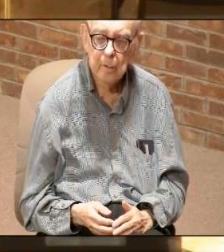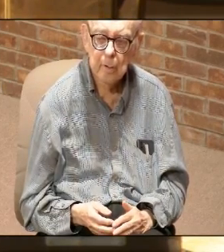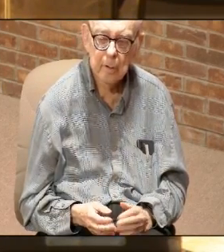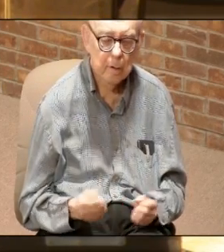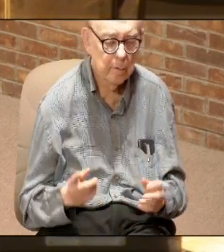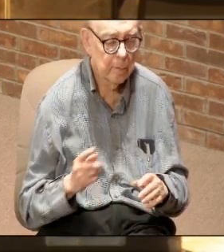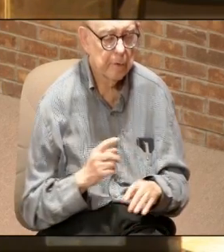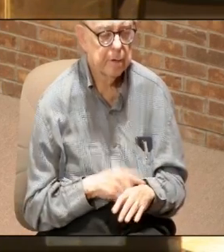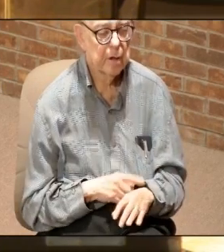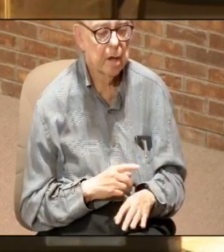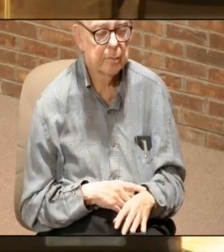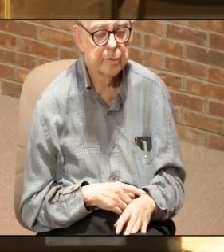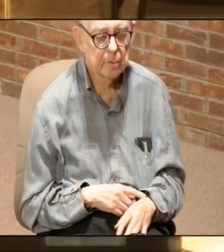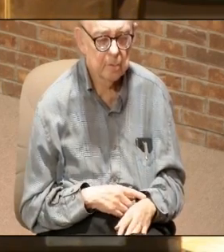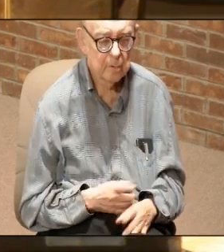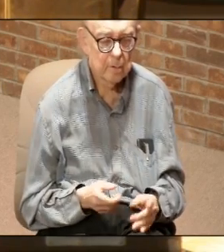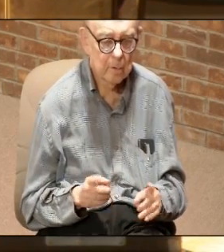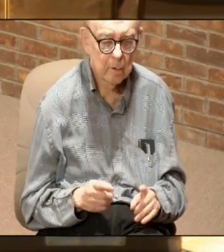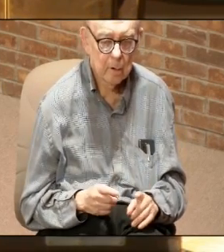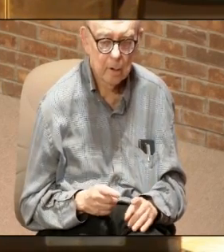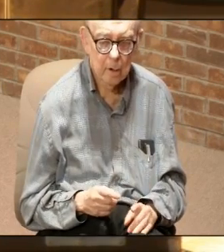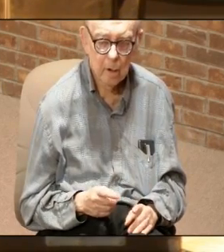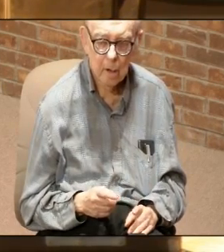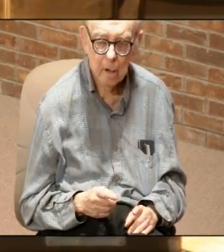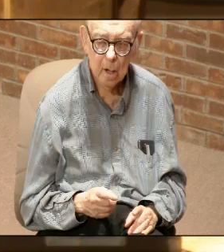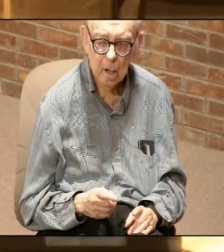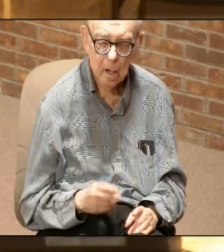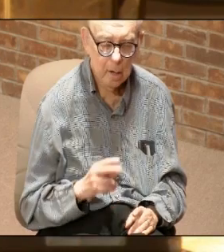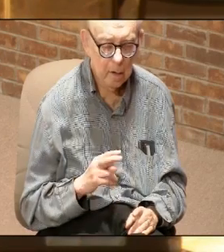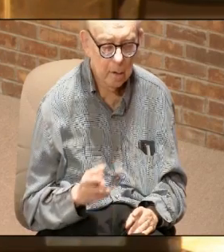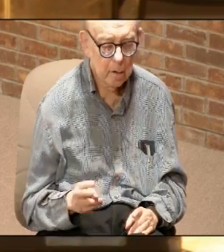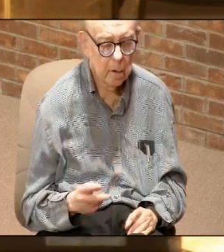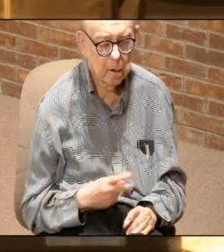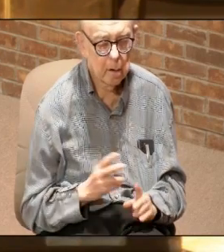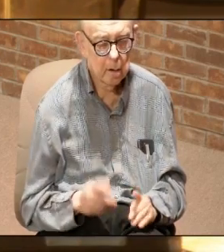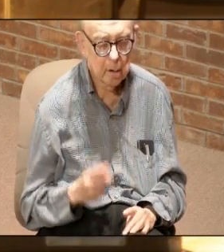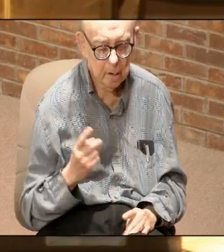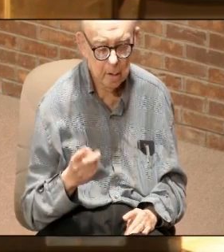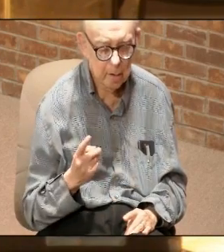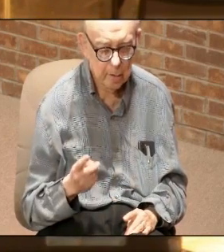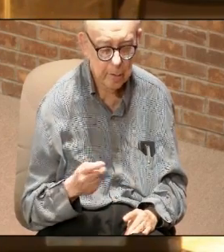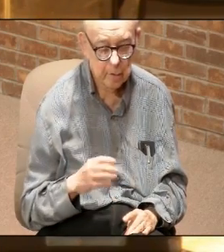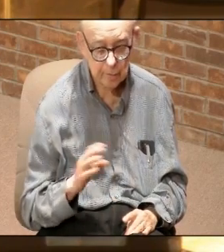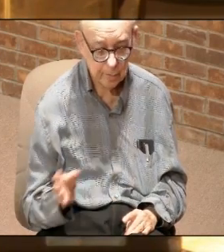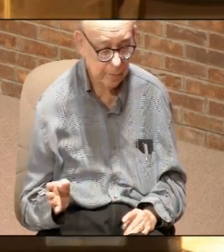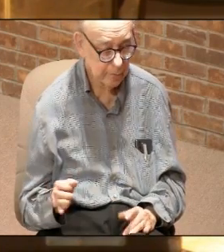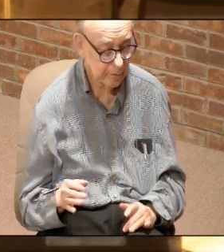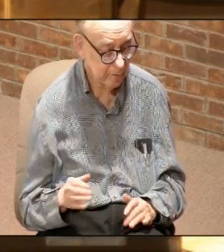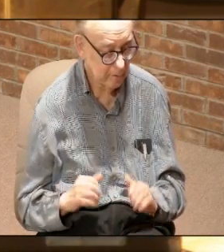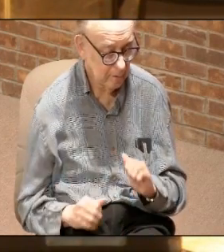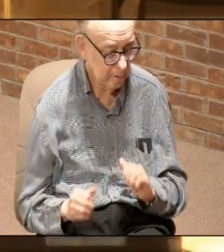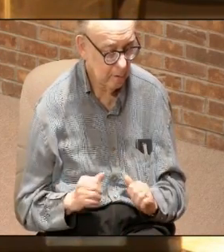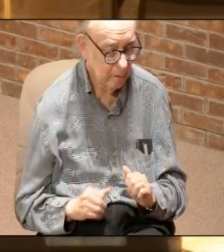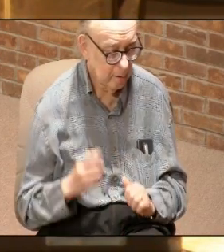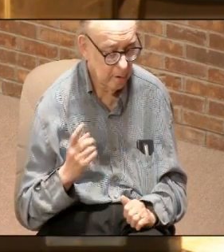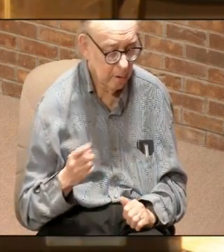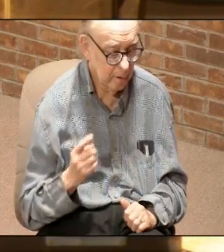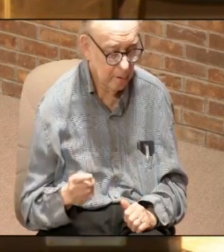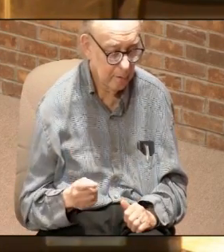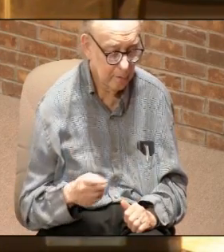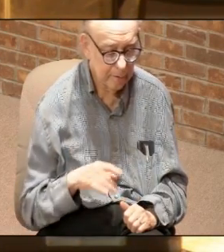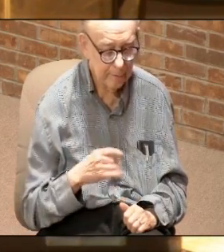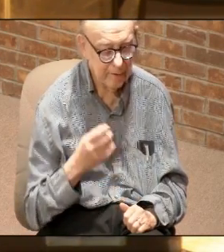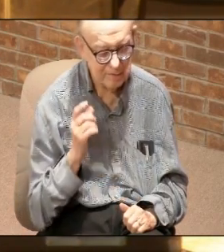a lot of times when we look at the shepherds, we think of the Christmas play, right? And we always think of these cute